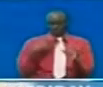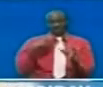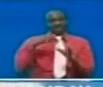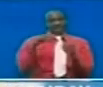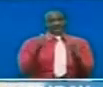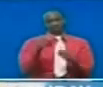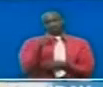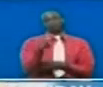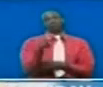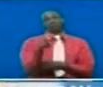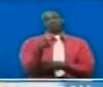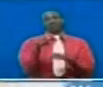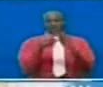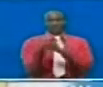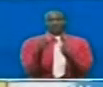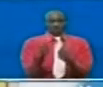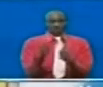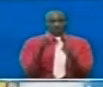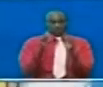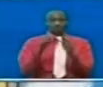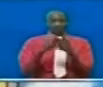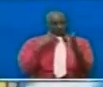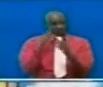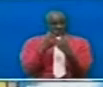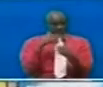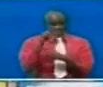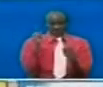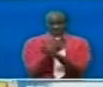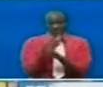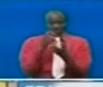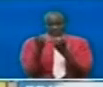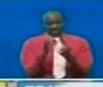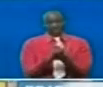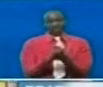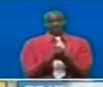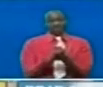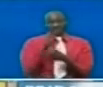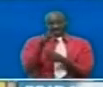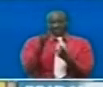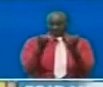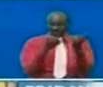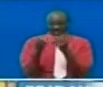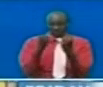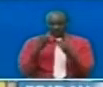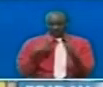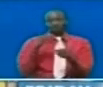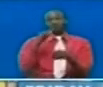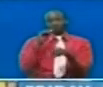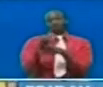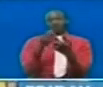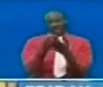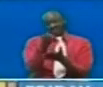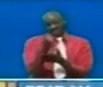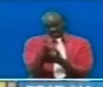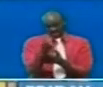at our weight. So I think even before we talk about other business lines, that's a business that we need to invest quite a